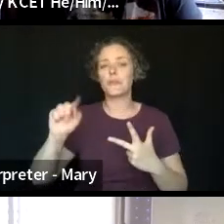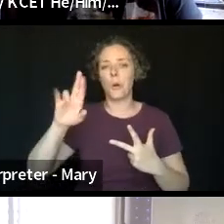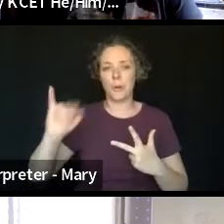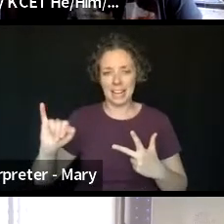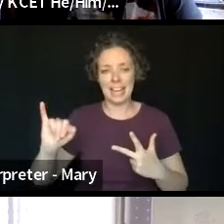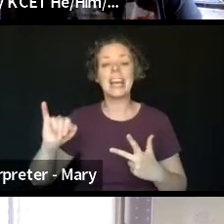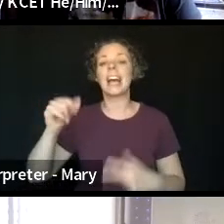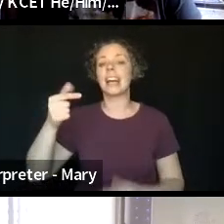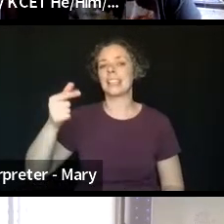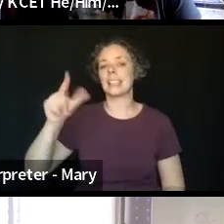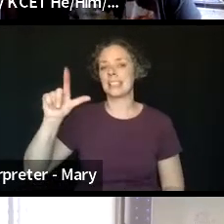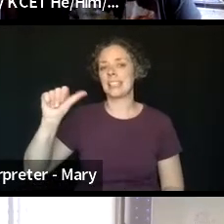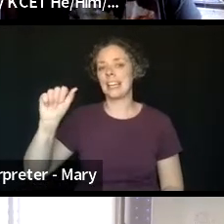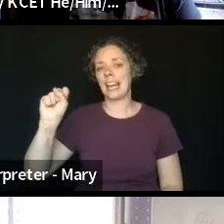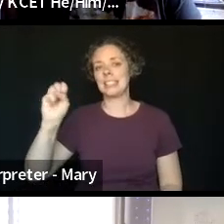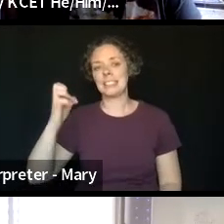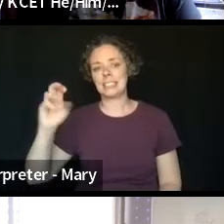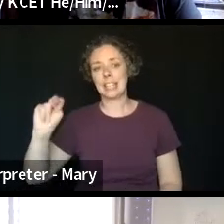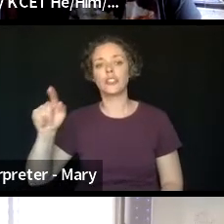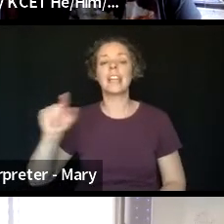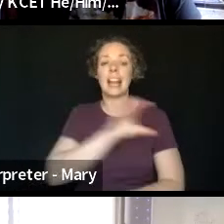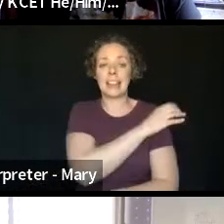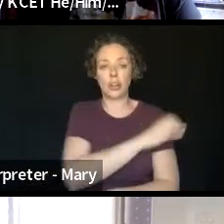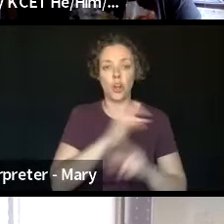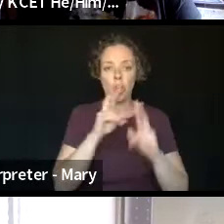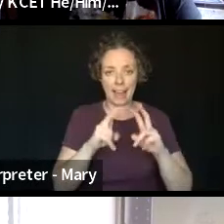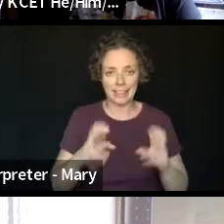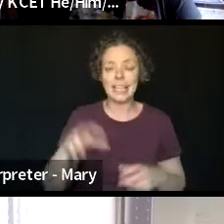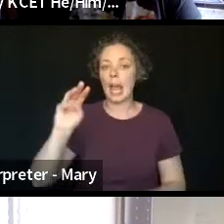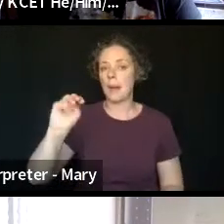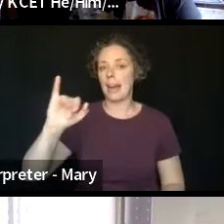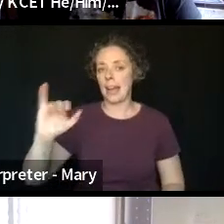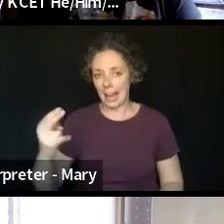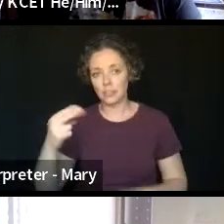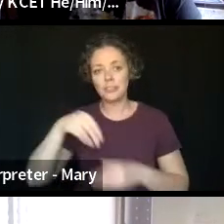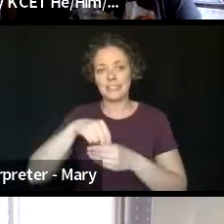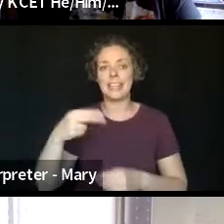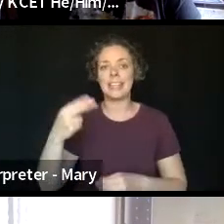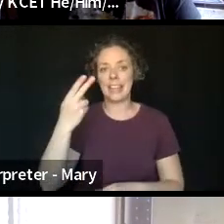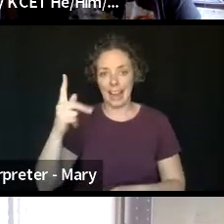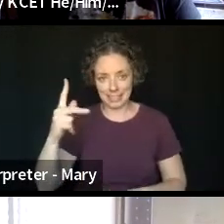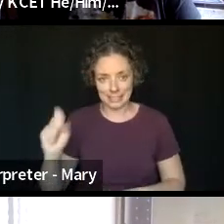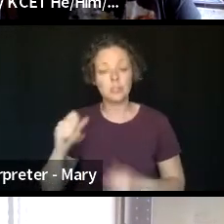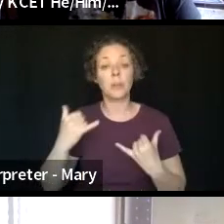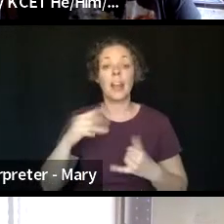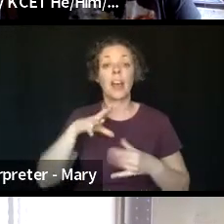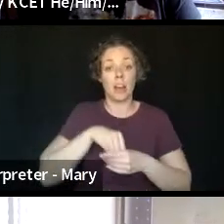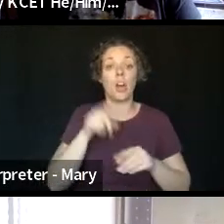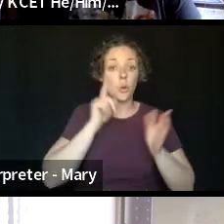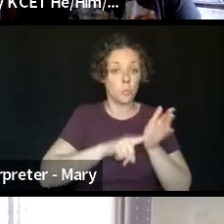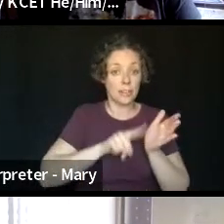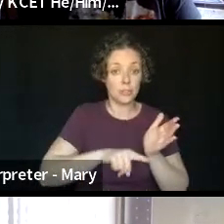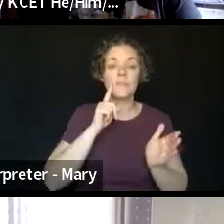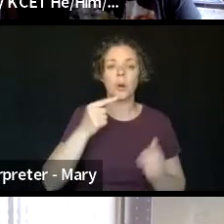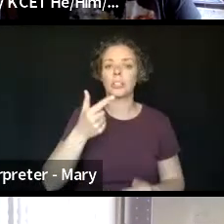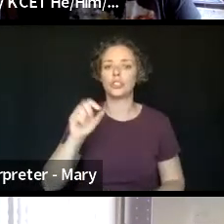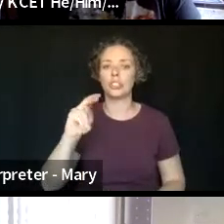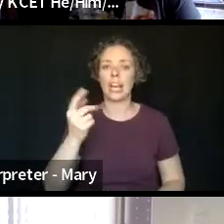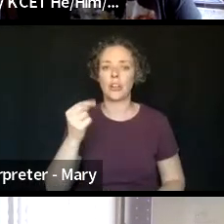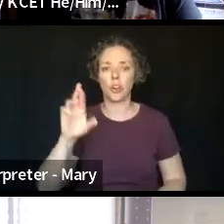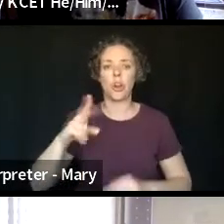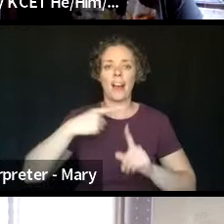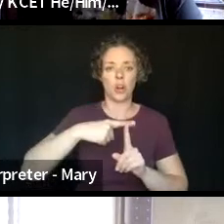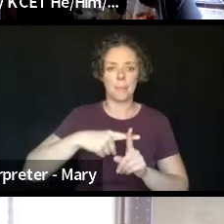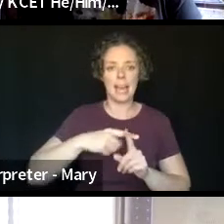Gleason, who is a clinical analyst at LMH in Lawrence, Kansas, currently involved in research on gender-affirming care, as well